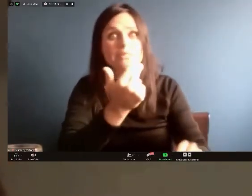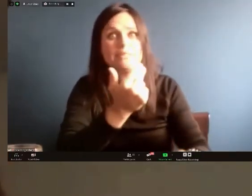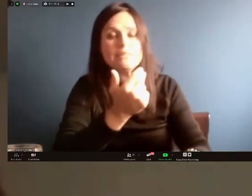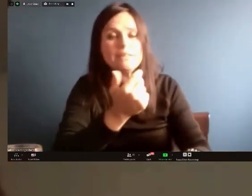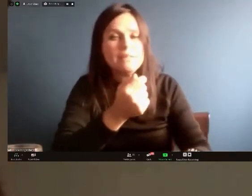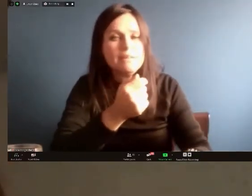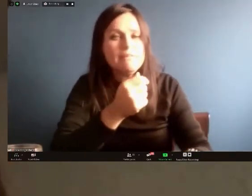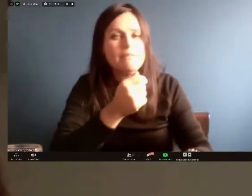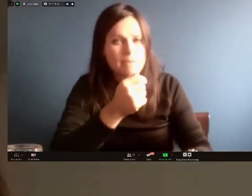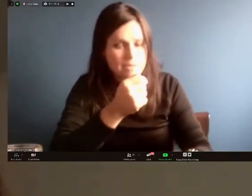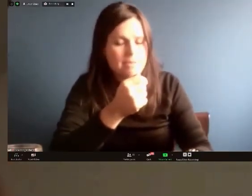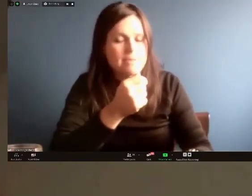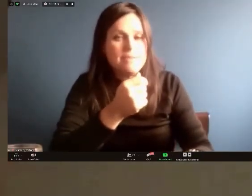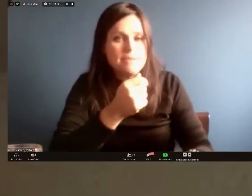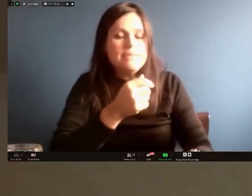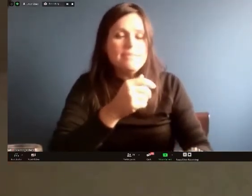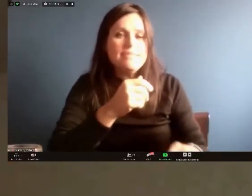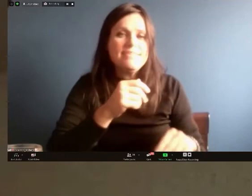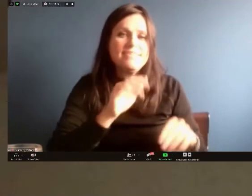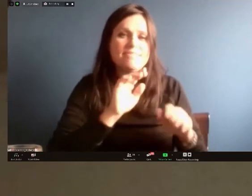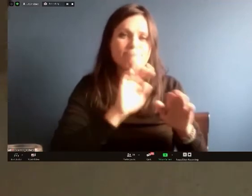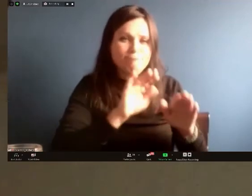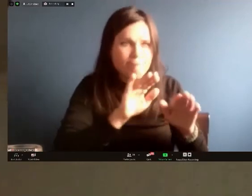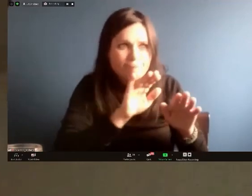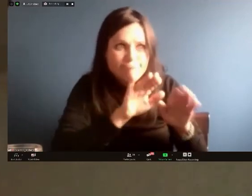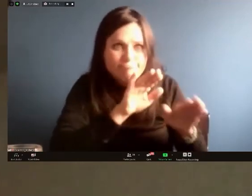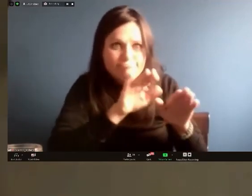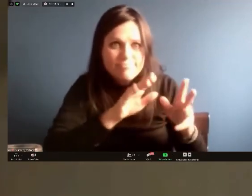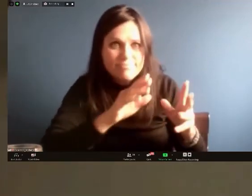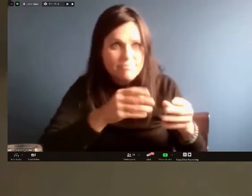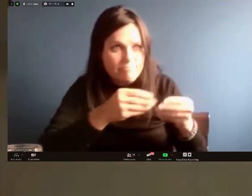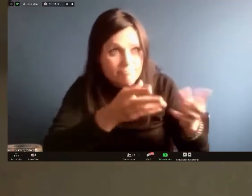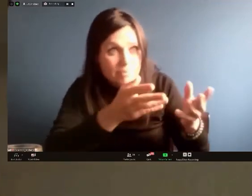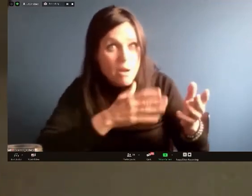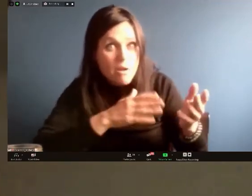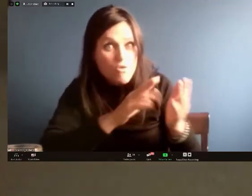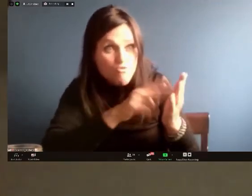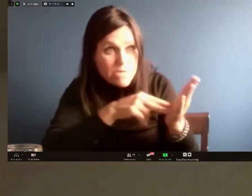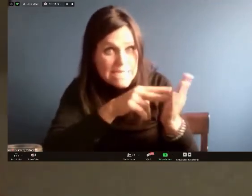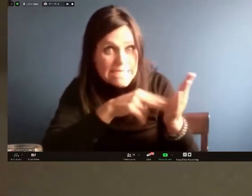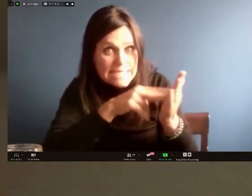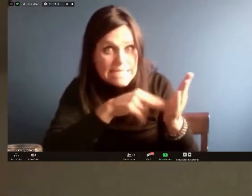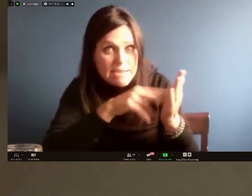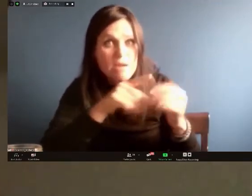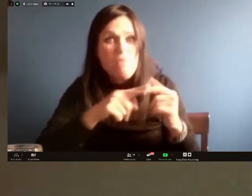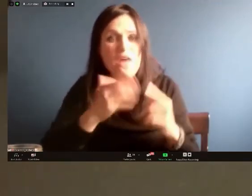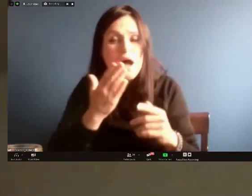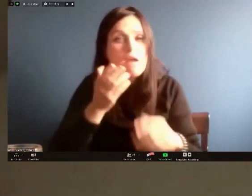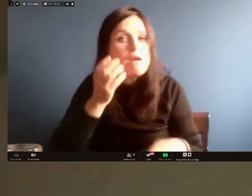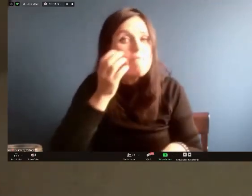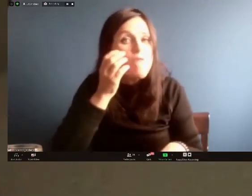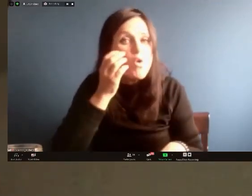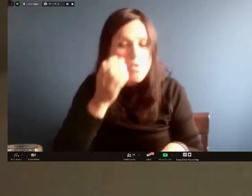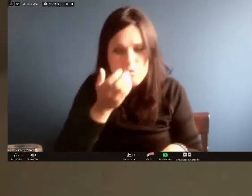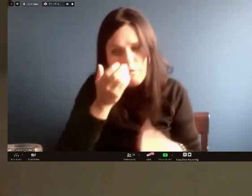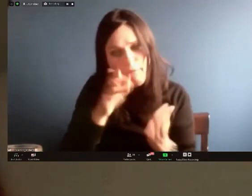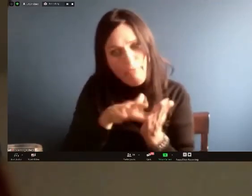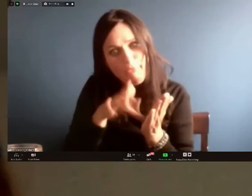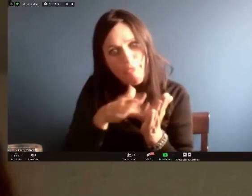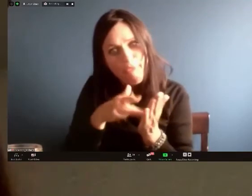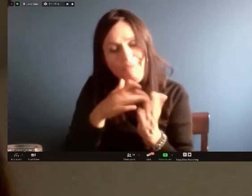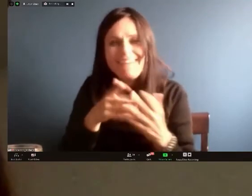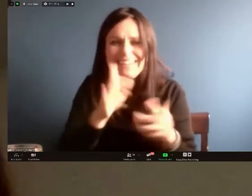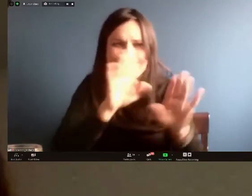trying as much as I can to have them reading as opposed to being on devices. And they're always reading books